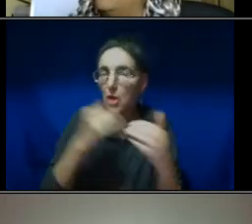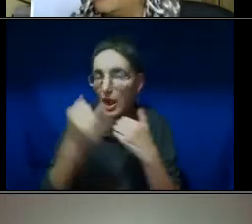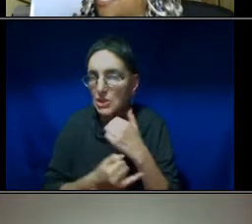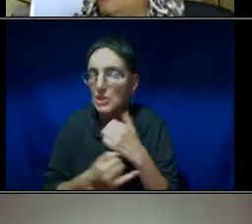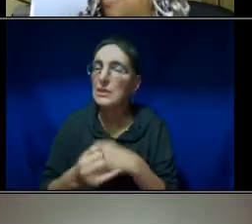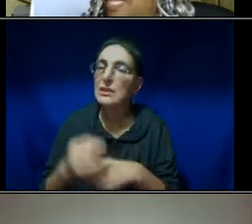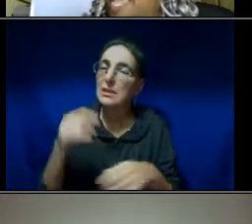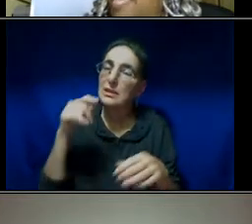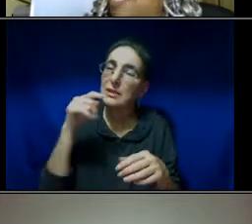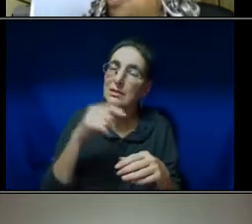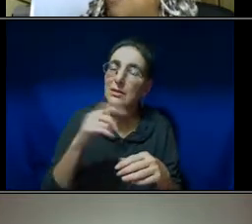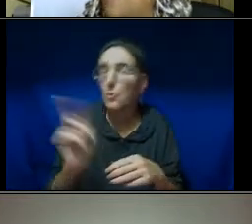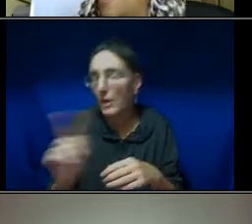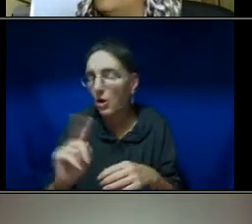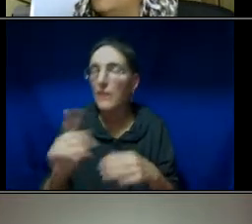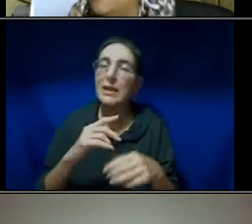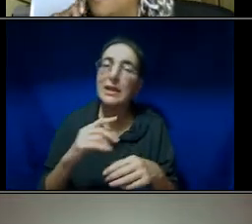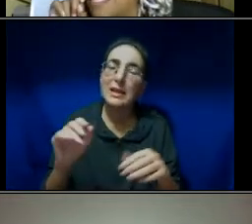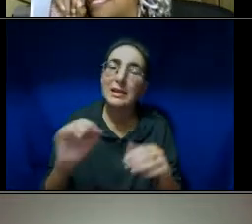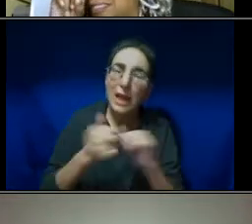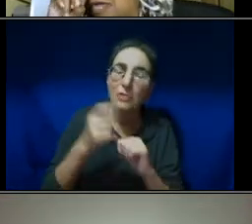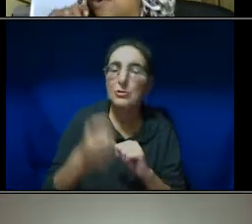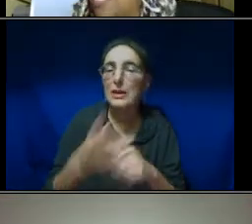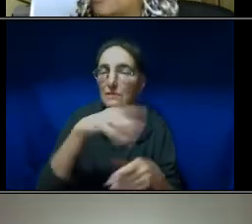and here's how you engage in that.